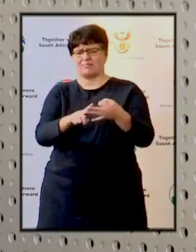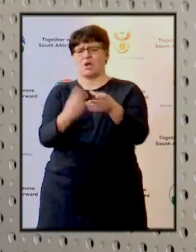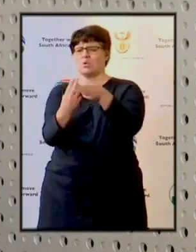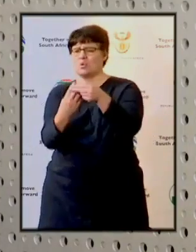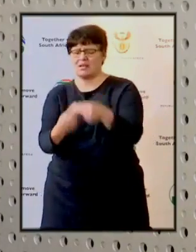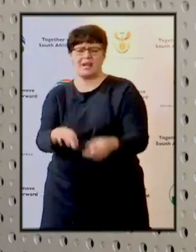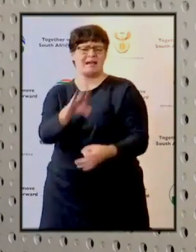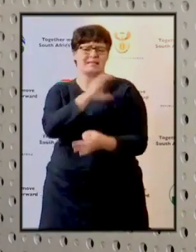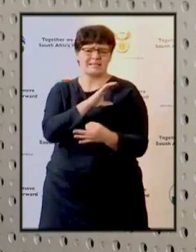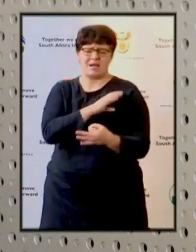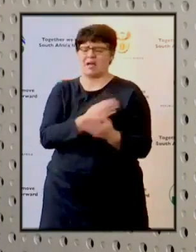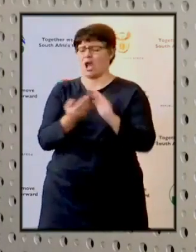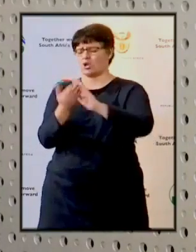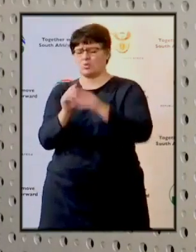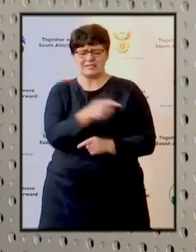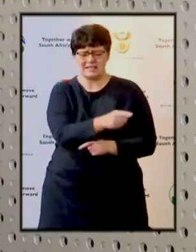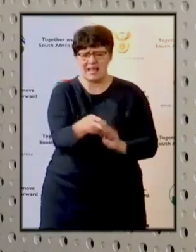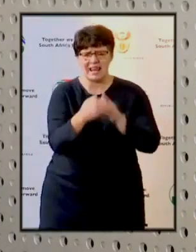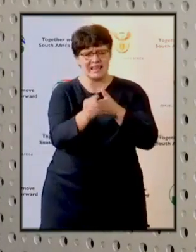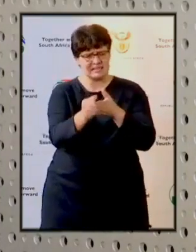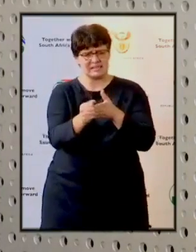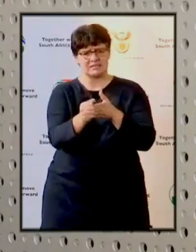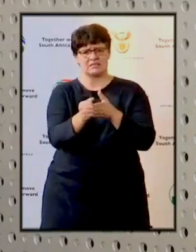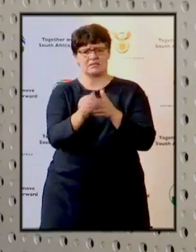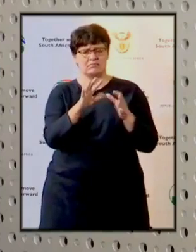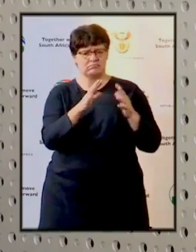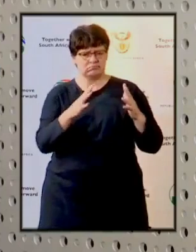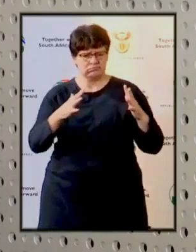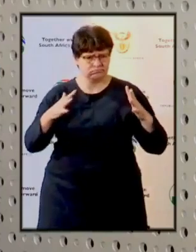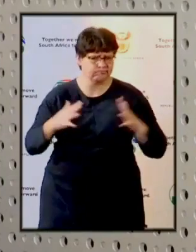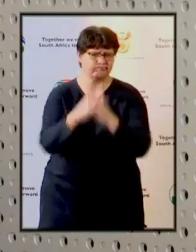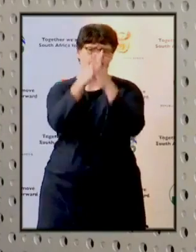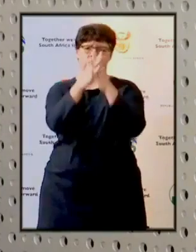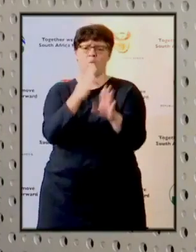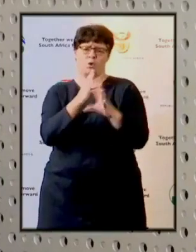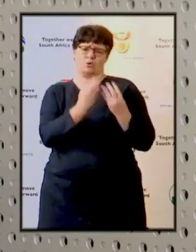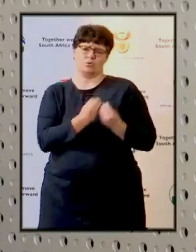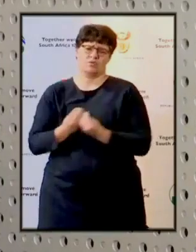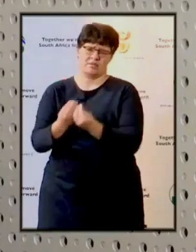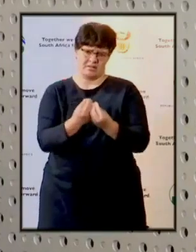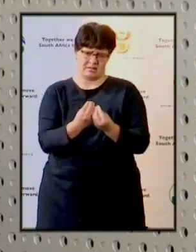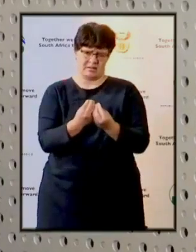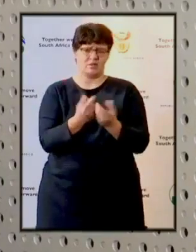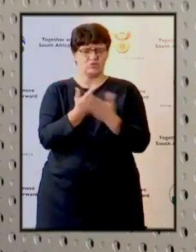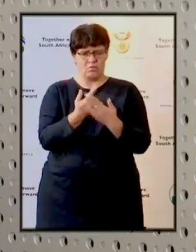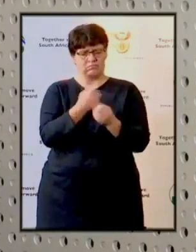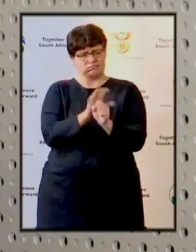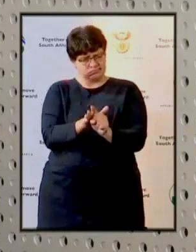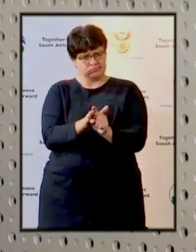consumers, community leaders and others to work with us to bring down the rate of infection.